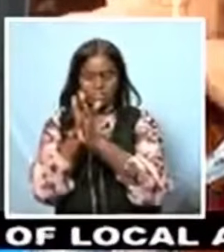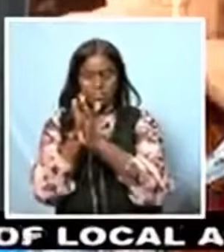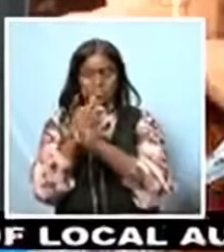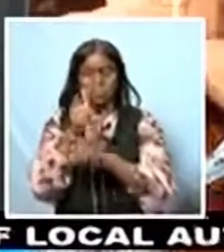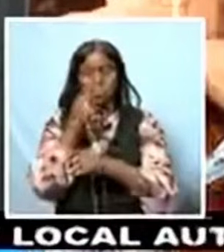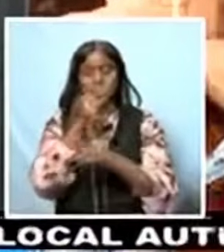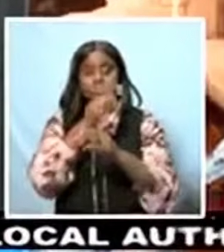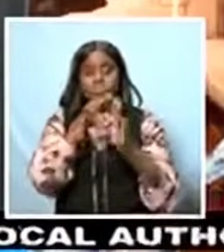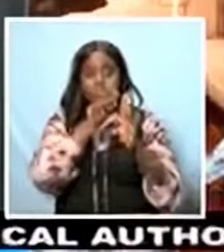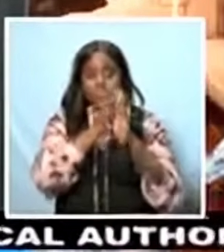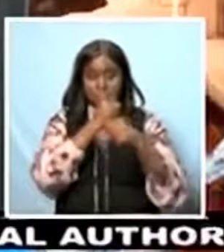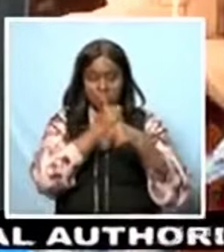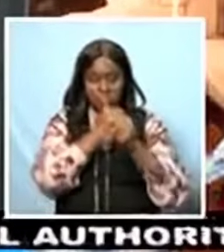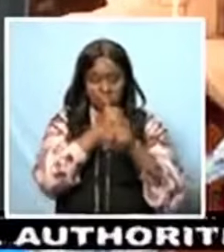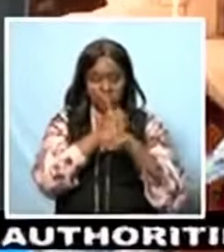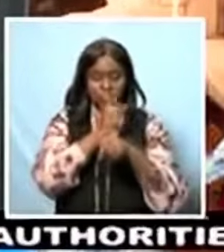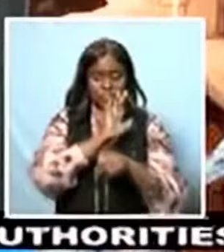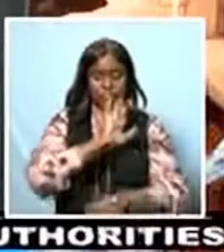you set your